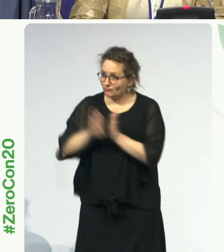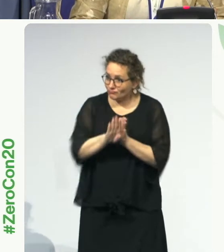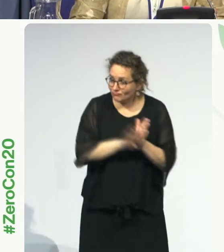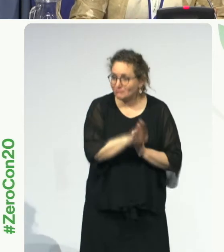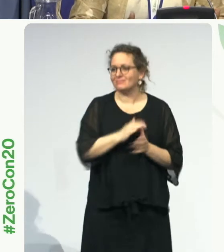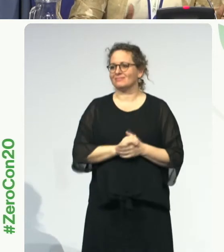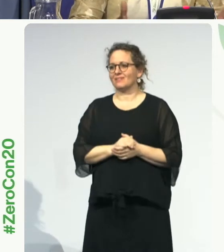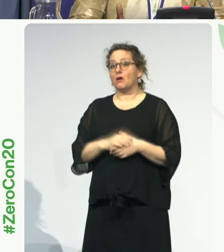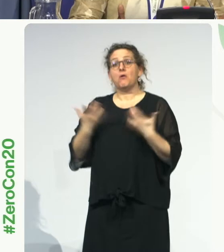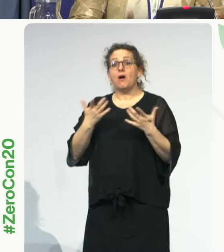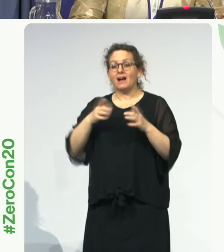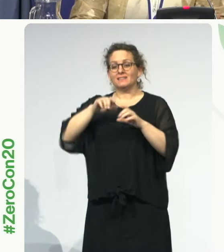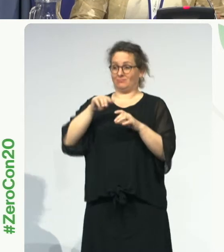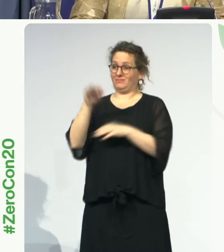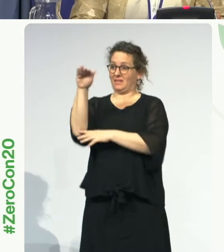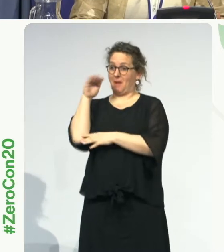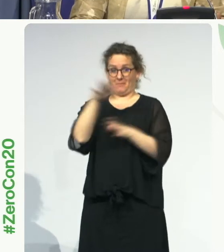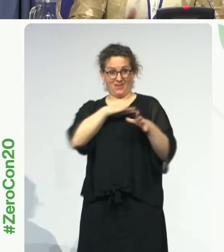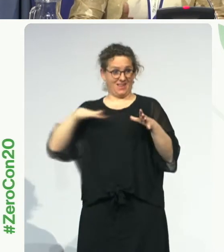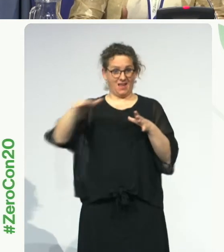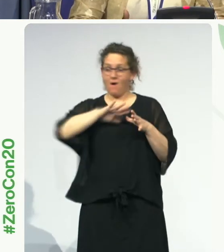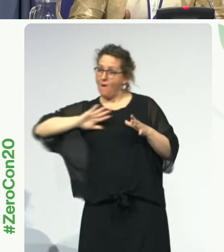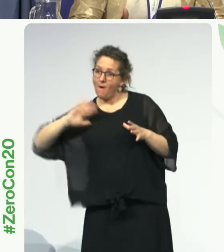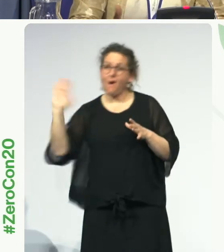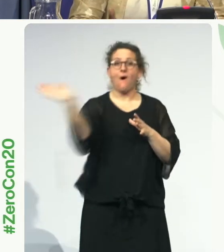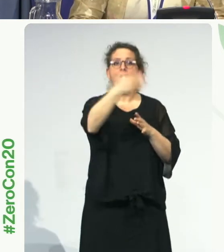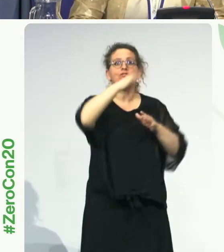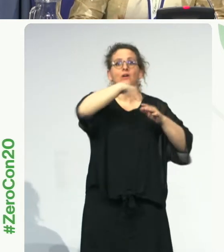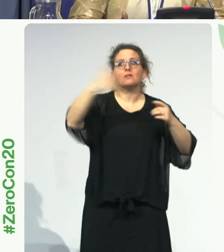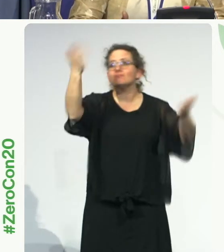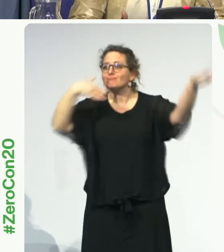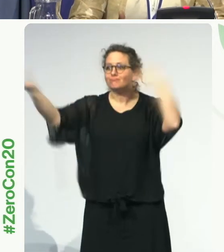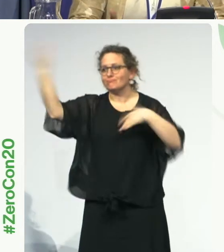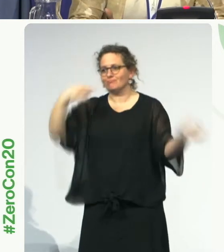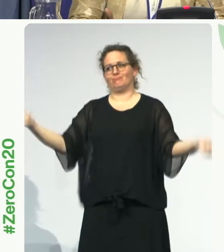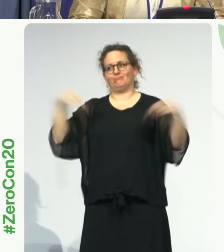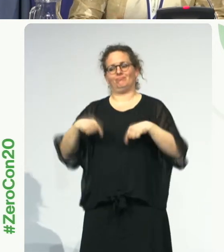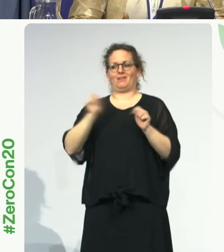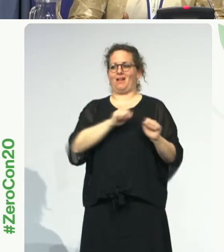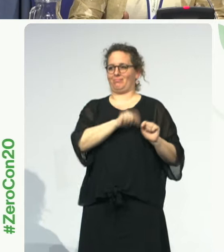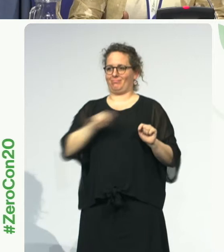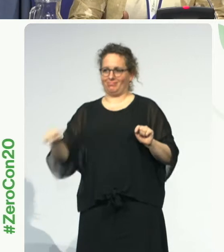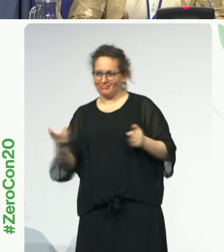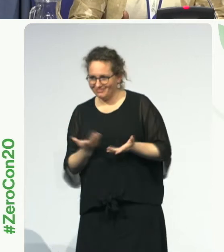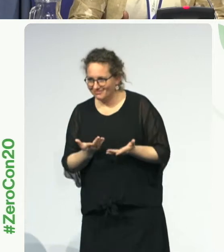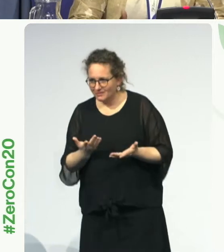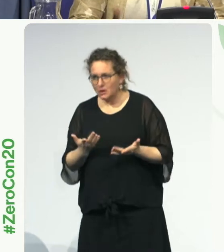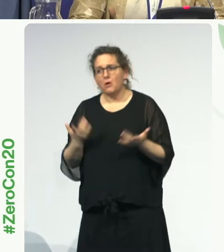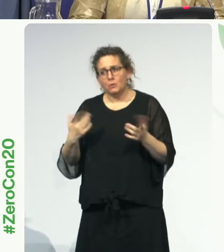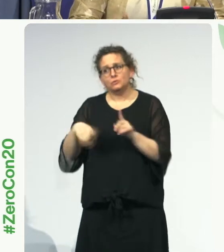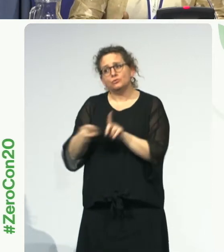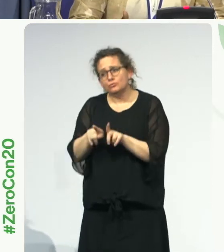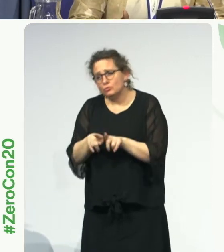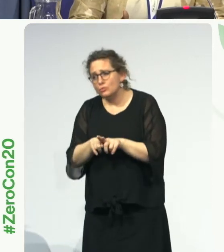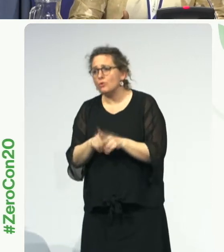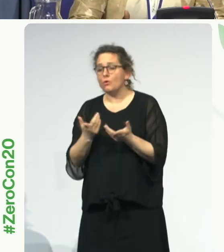country. And of course, as I mentioned earlier, the aspect of reverse integration and inclusion into mainstream schools